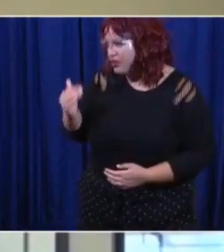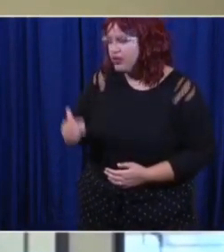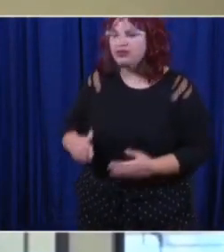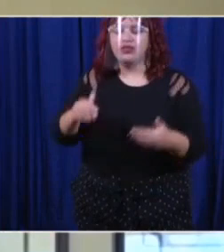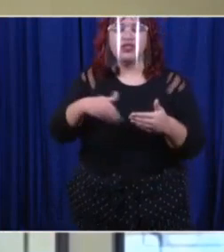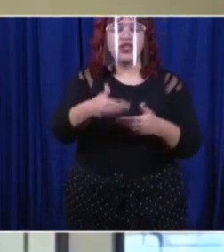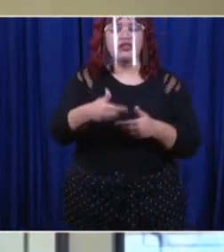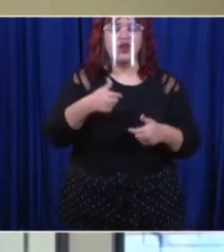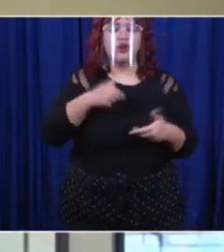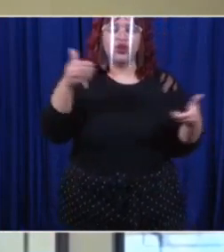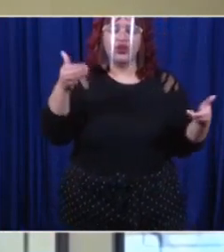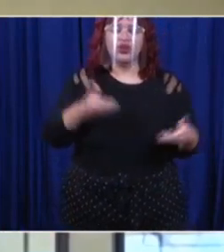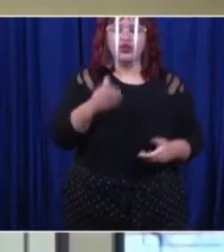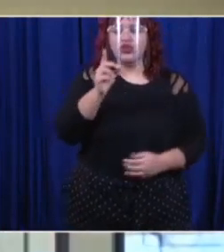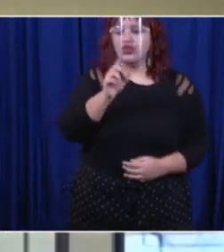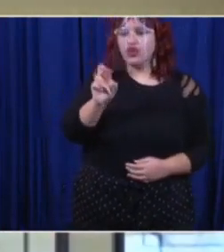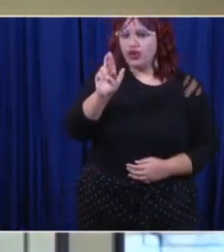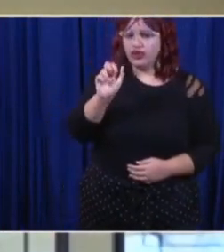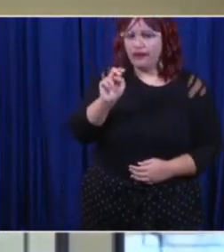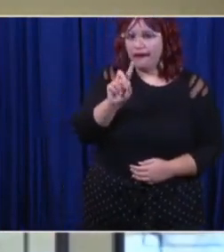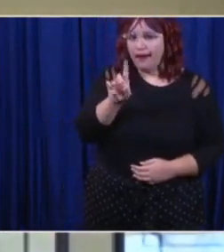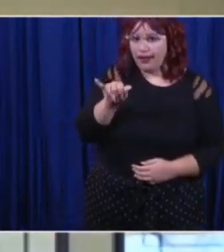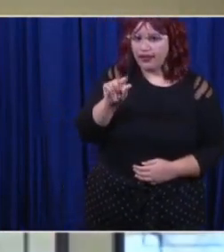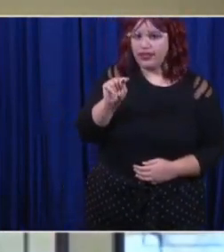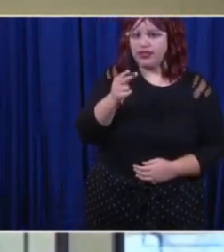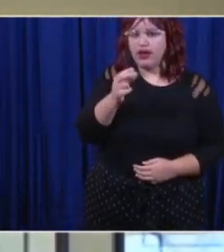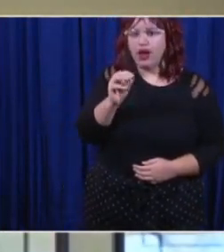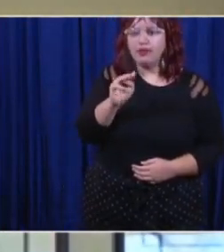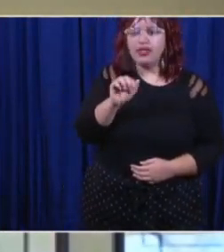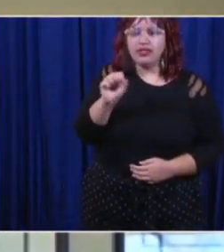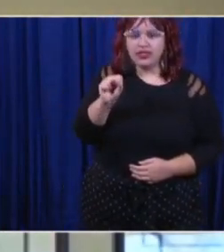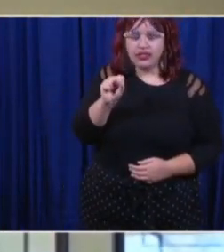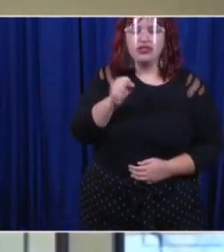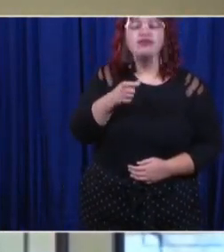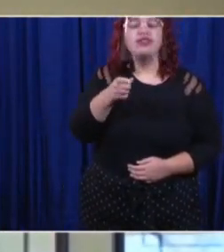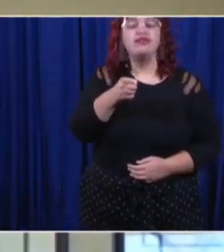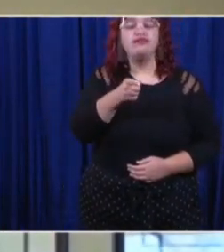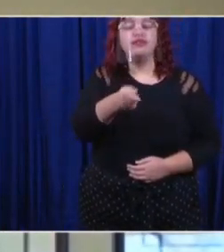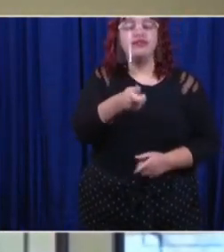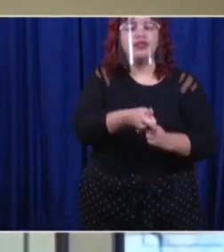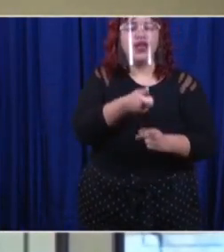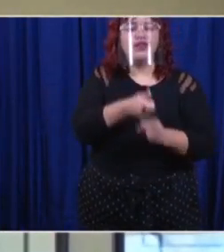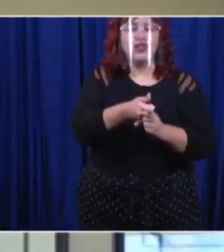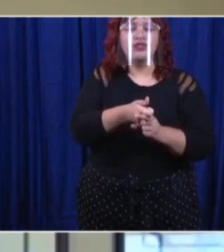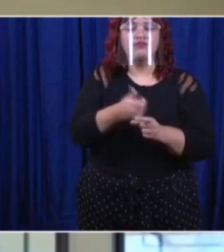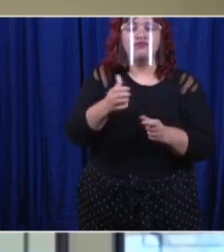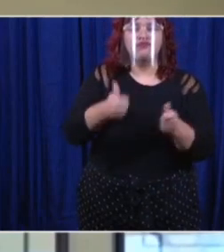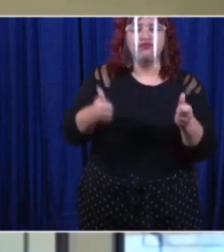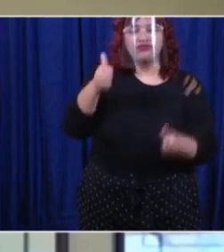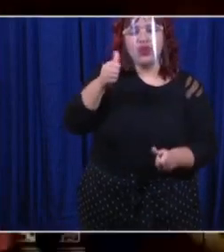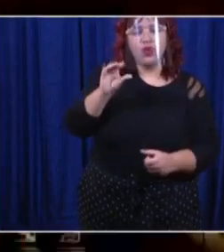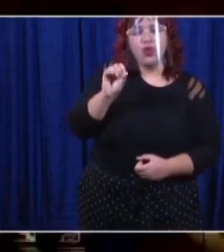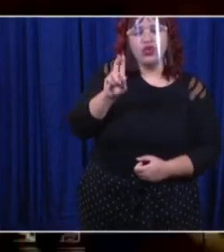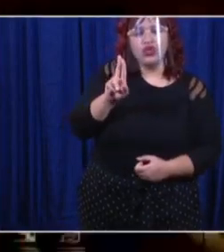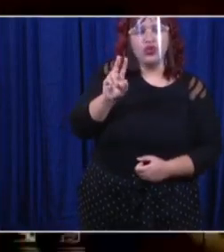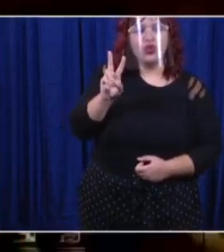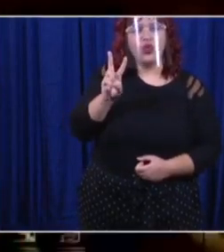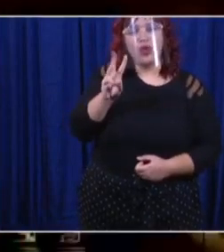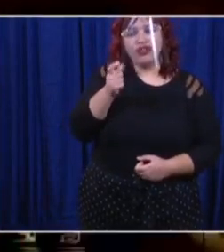for Zone 2 and is the Chief Clinical Officer at The Ohio State University. Andy? Thank you,